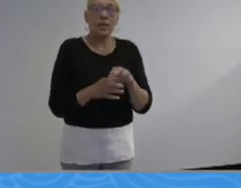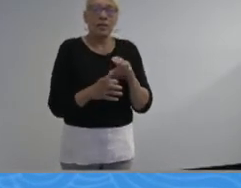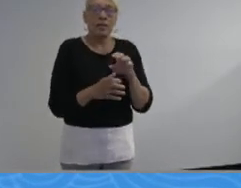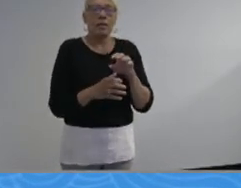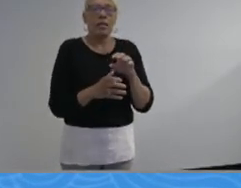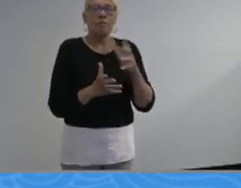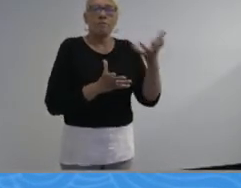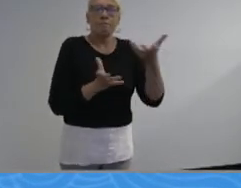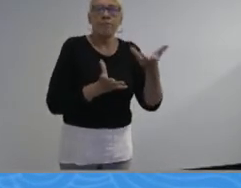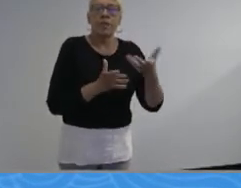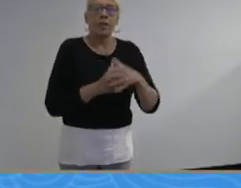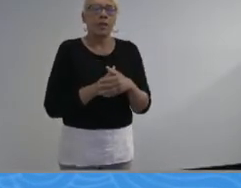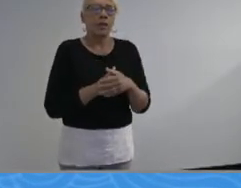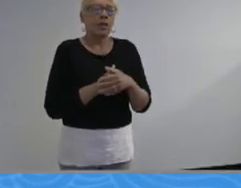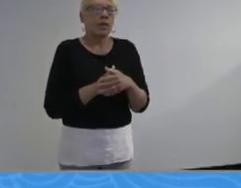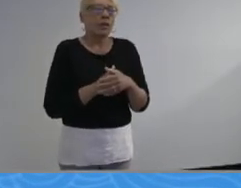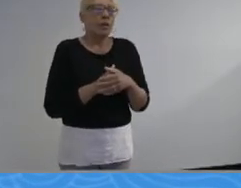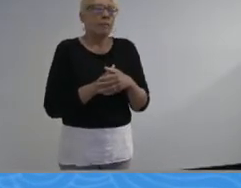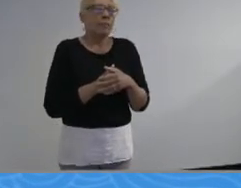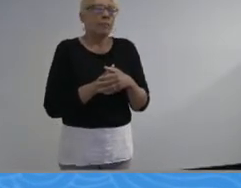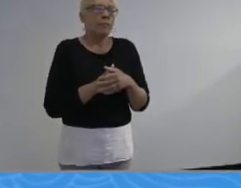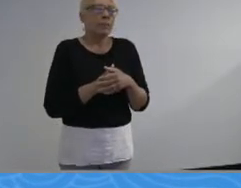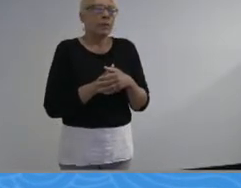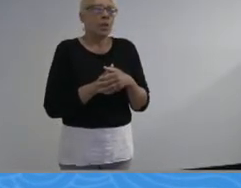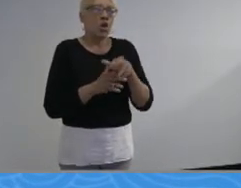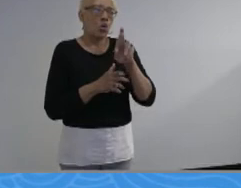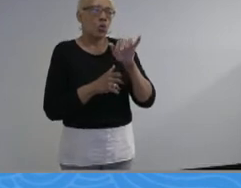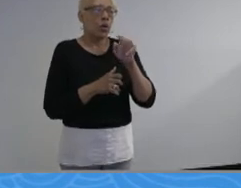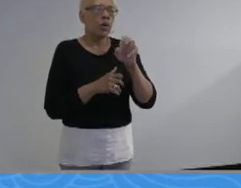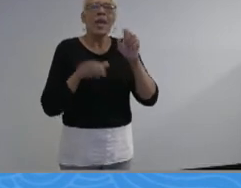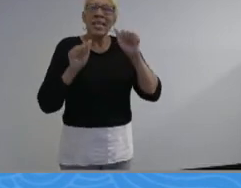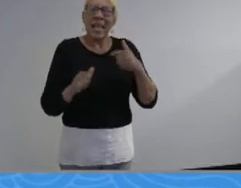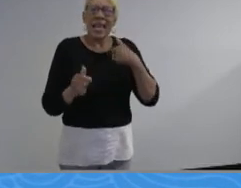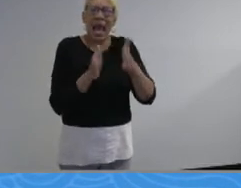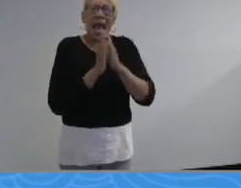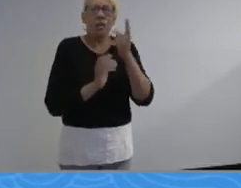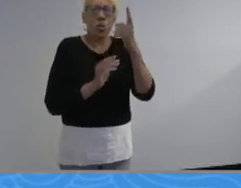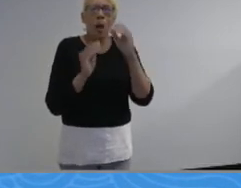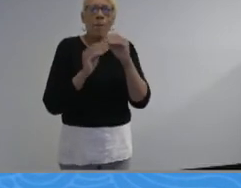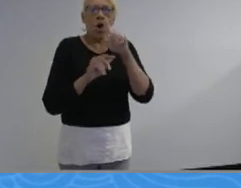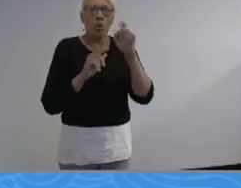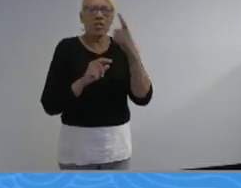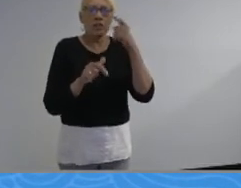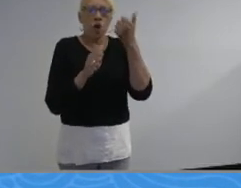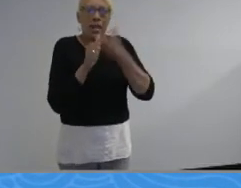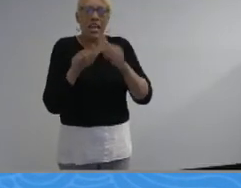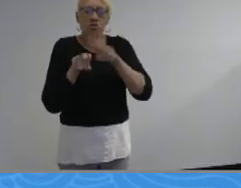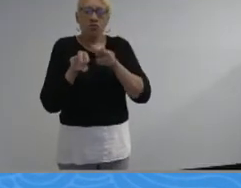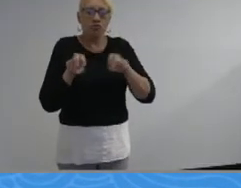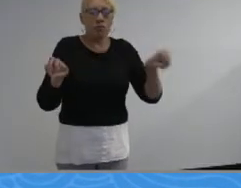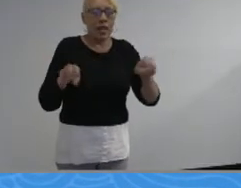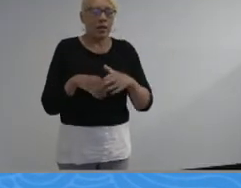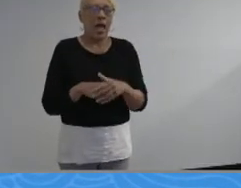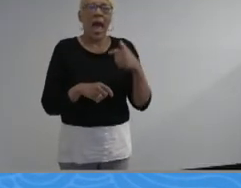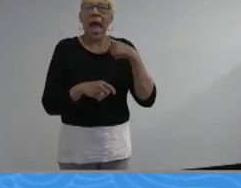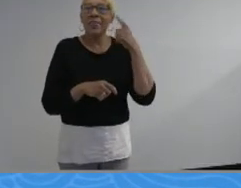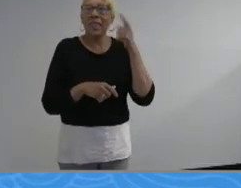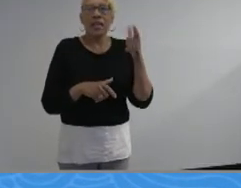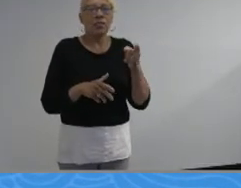connections. Alyssa, I know you're there. We've got another panel. Can I ask one more question to each of the panelists real quick? Because I just don't want to let them go. I think they're dropping so many pearls here. So if I can just...